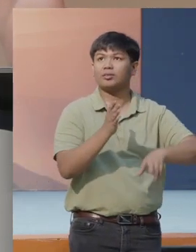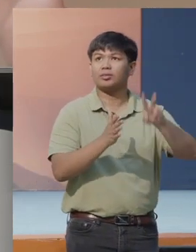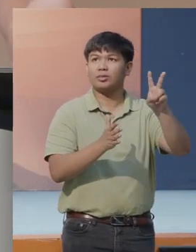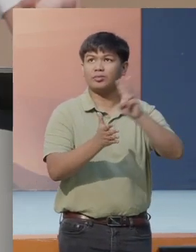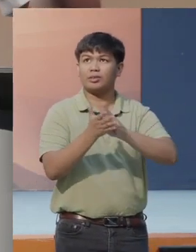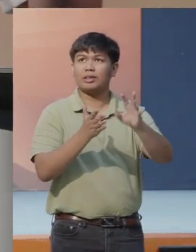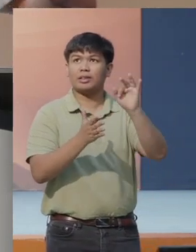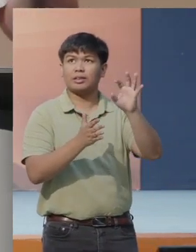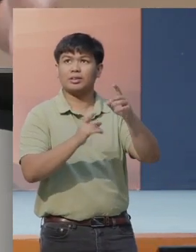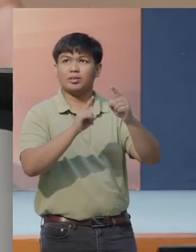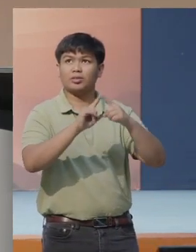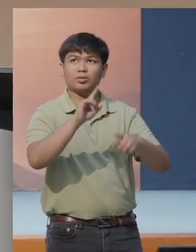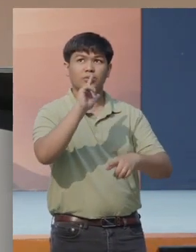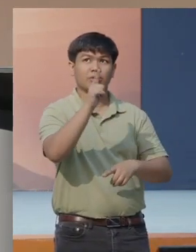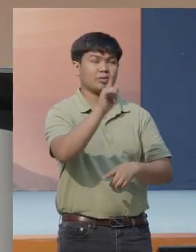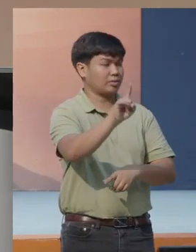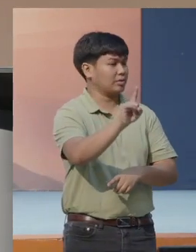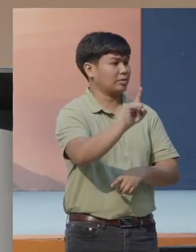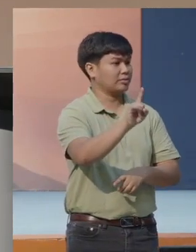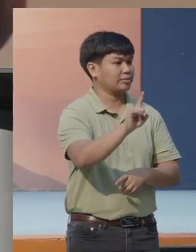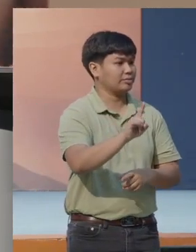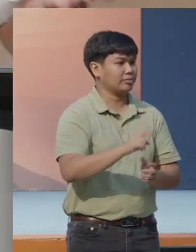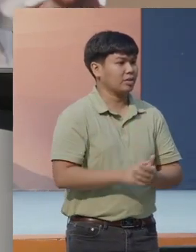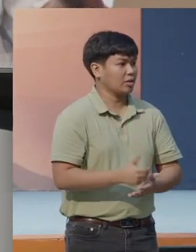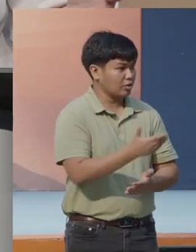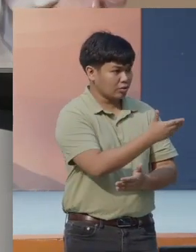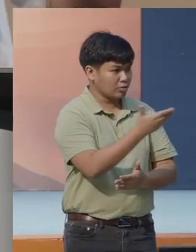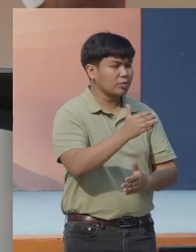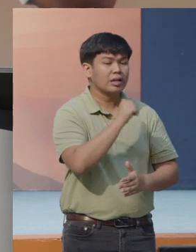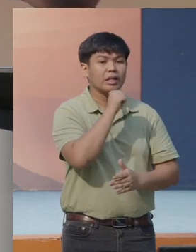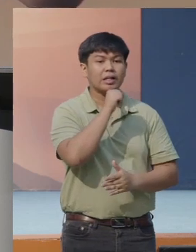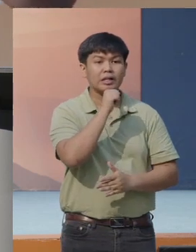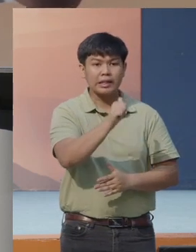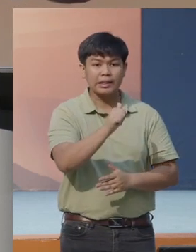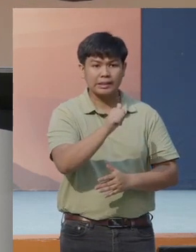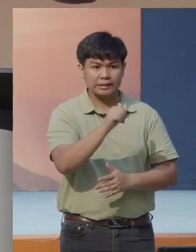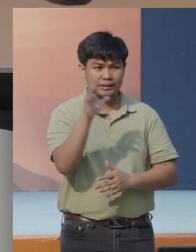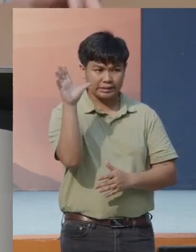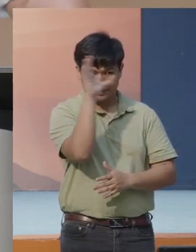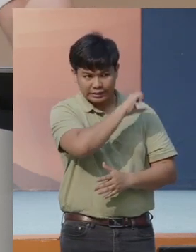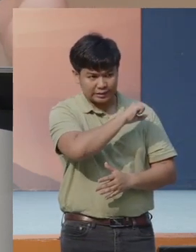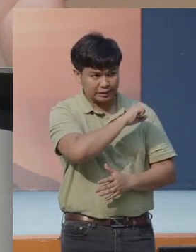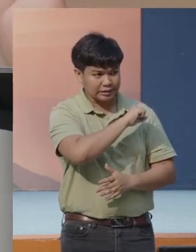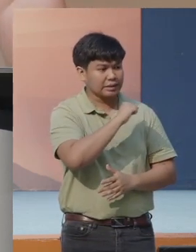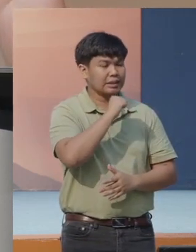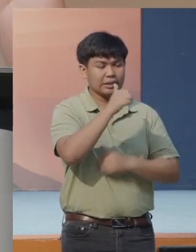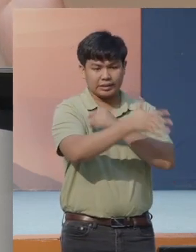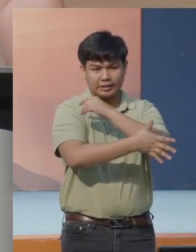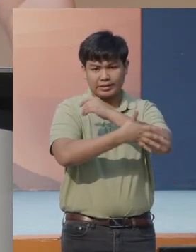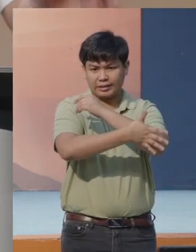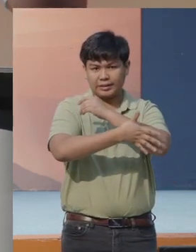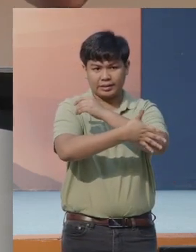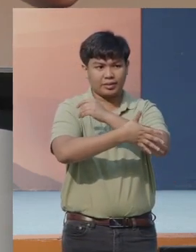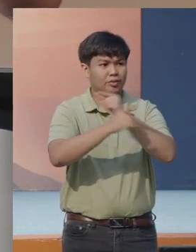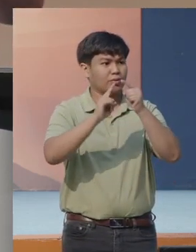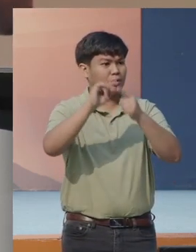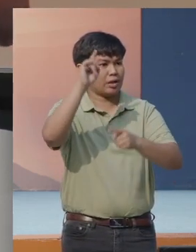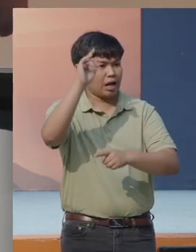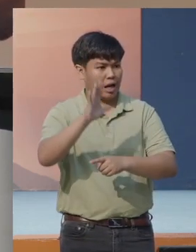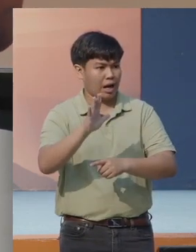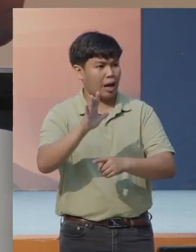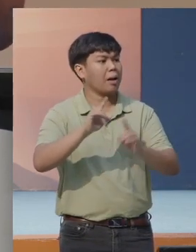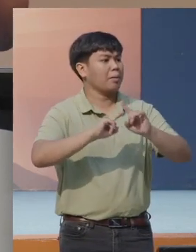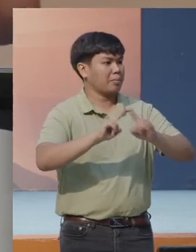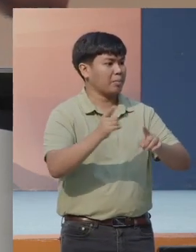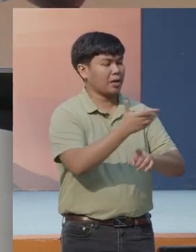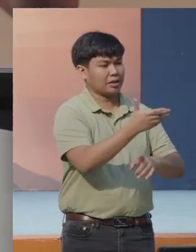21. So then, you are no longer strangers and aliens, but you are